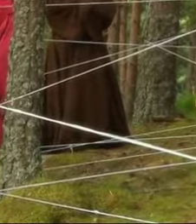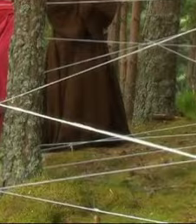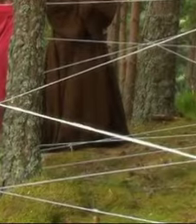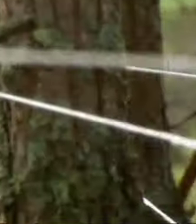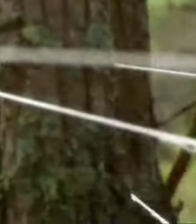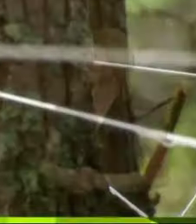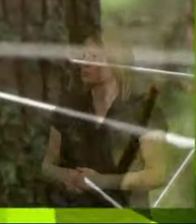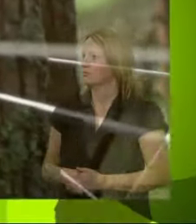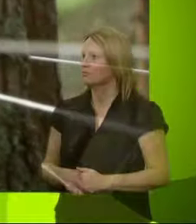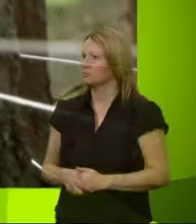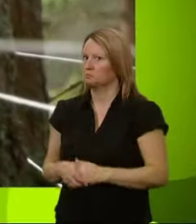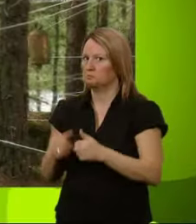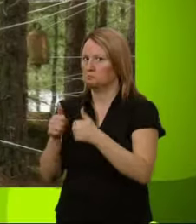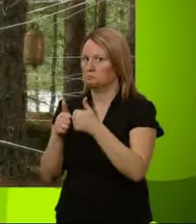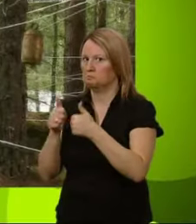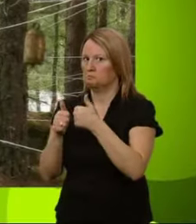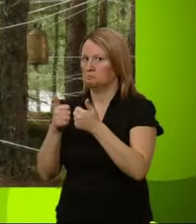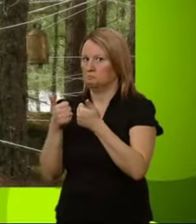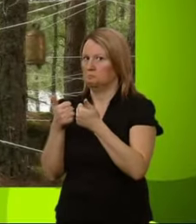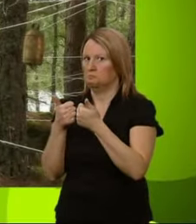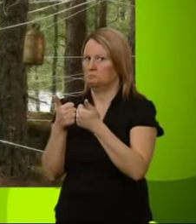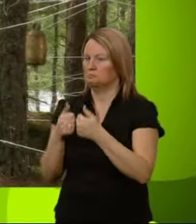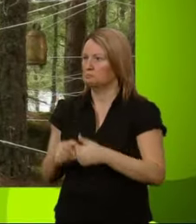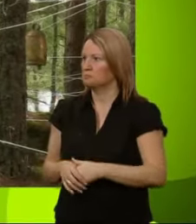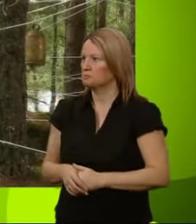Oh, well done. Well done. That was tough.